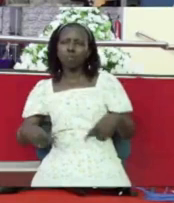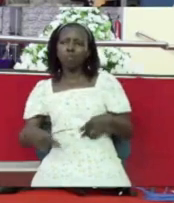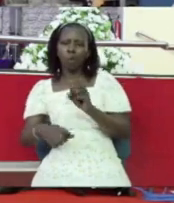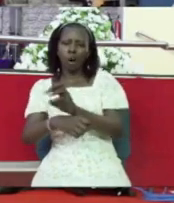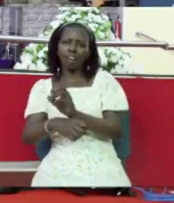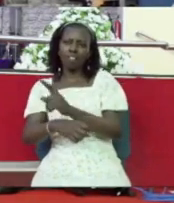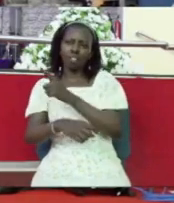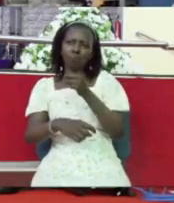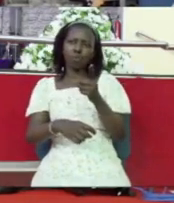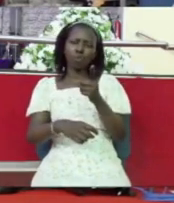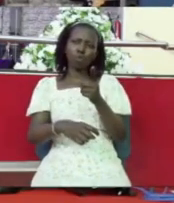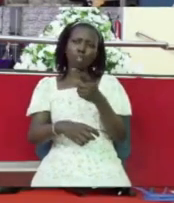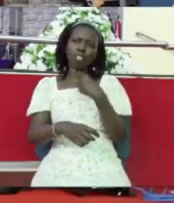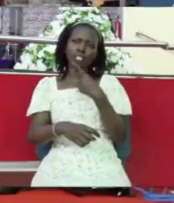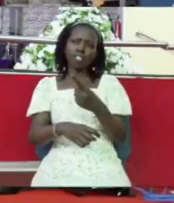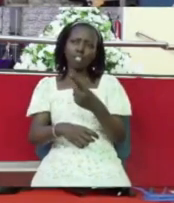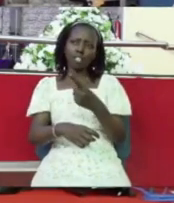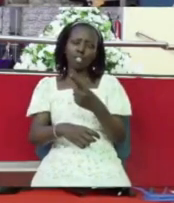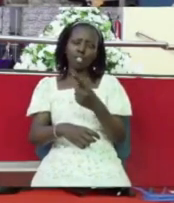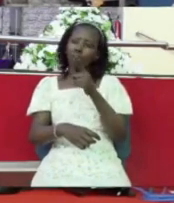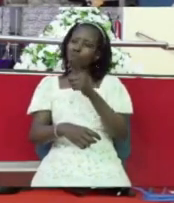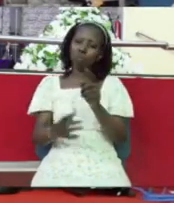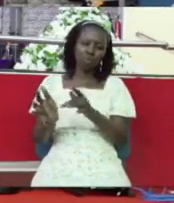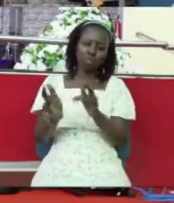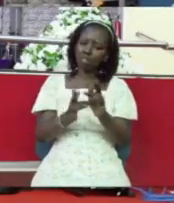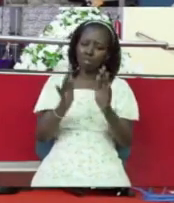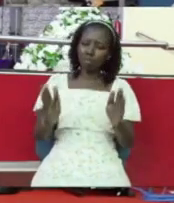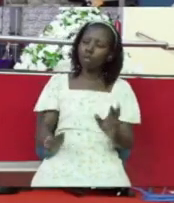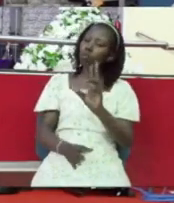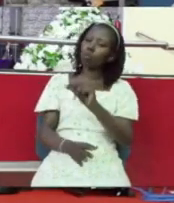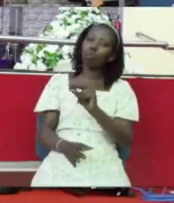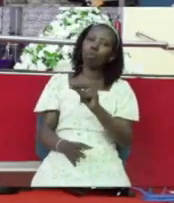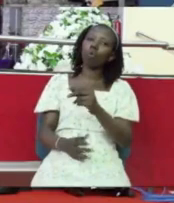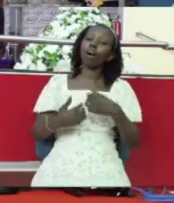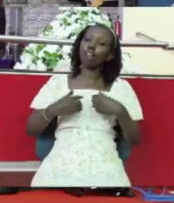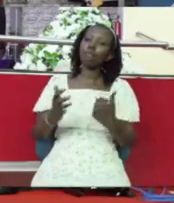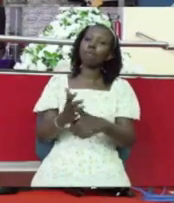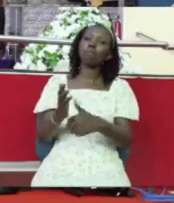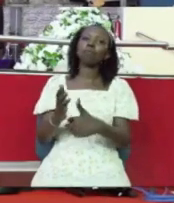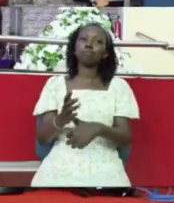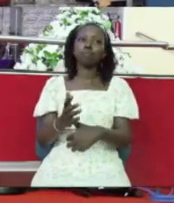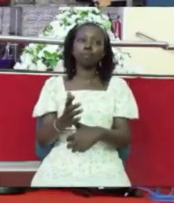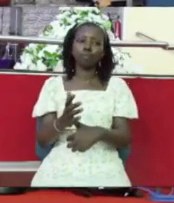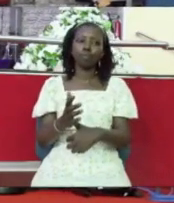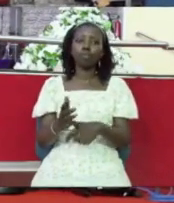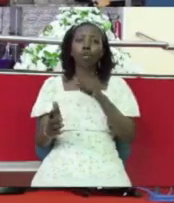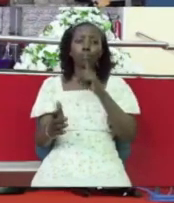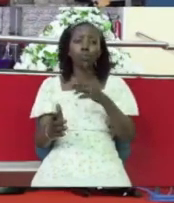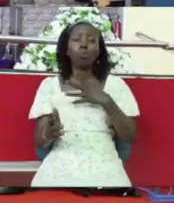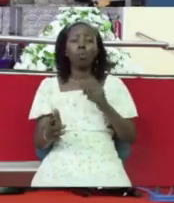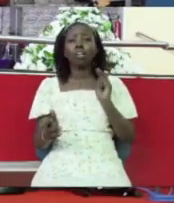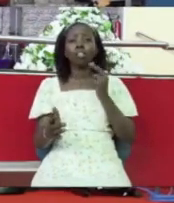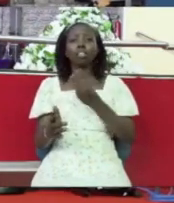watu watakutolea maoni yao. Your Christianity has a problem. Na watakwambia Ukristo wako uko na shida fulani. And so I want us to get